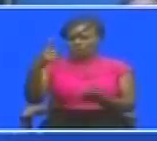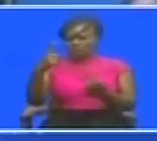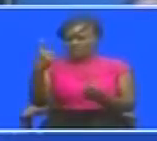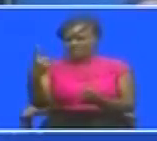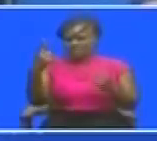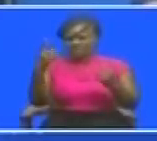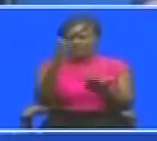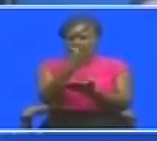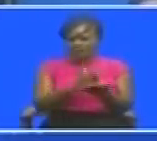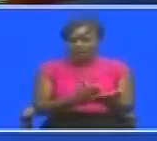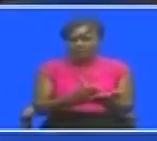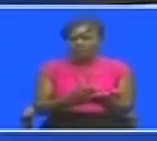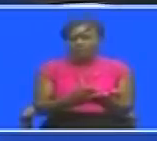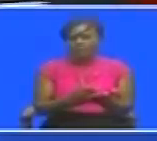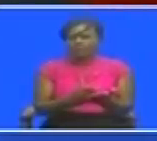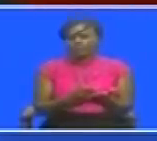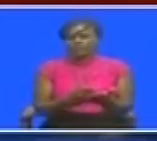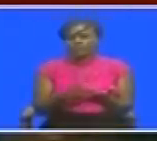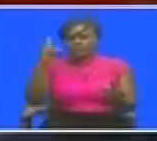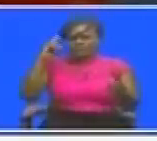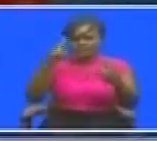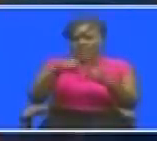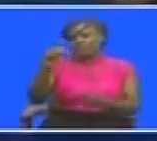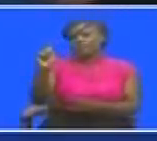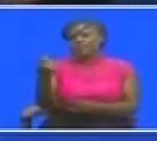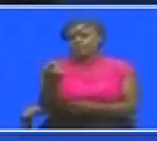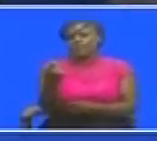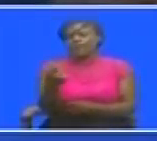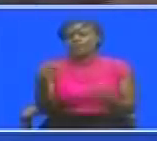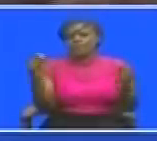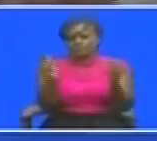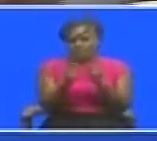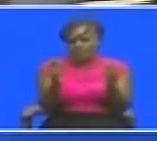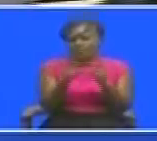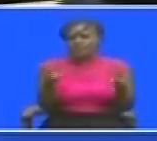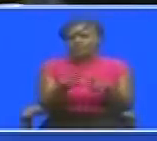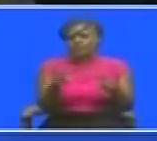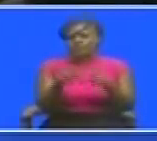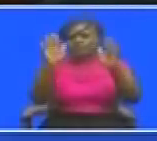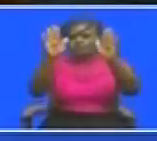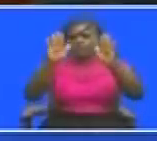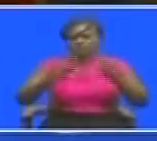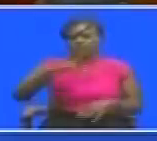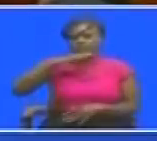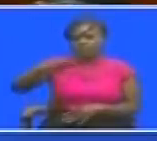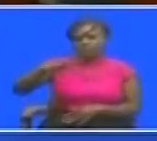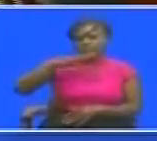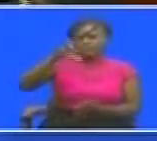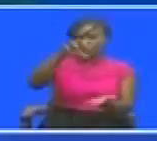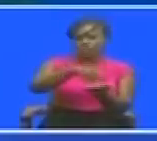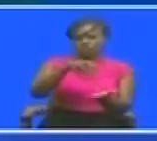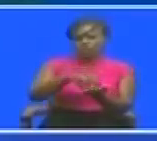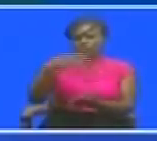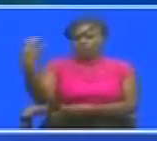6.5% to 7% in 2015. The growth targets earned Kenya great praise and formed a critical part of the President's State of the Nation address in